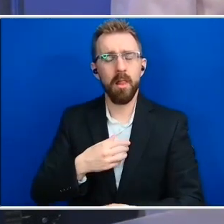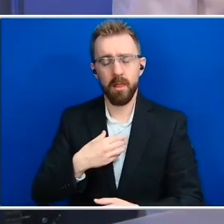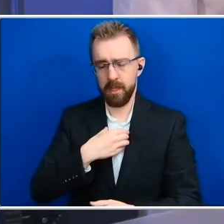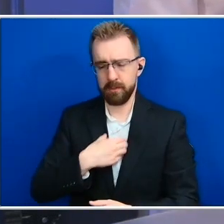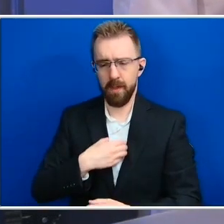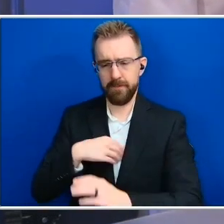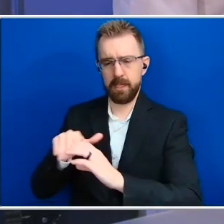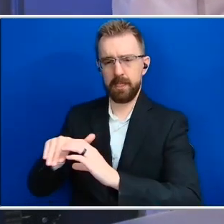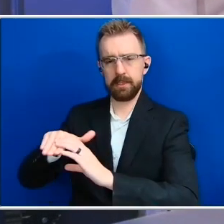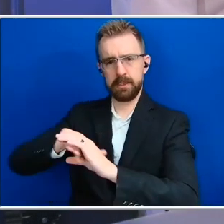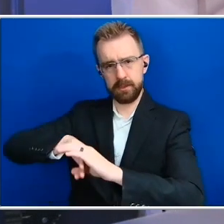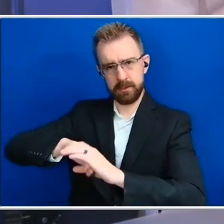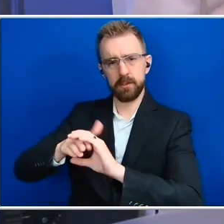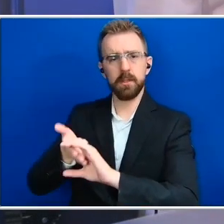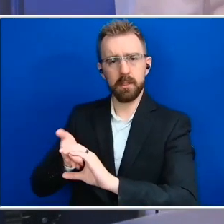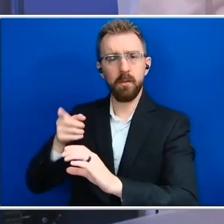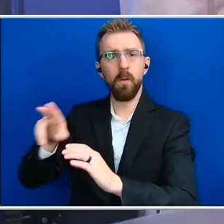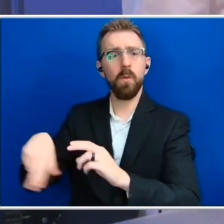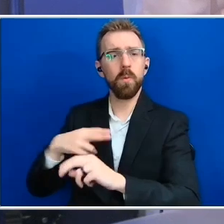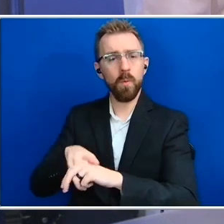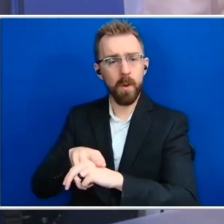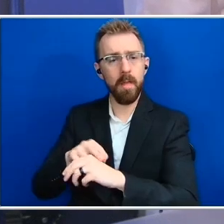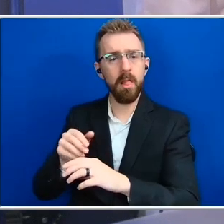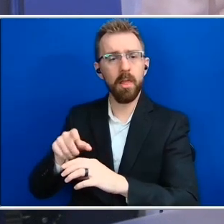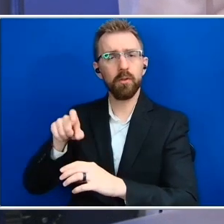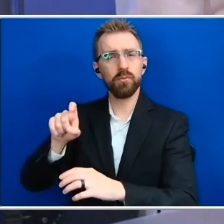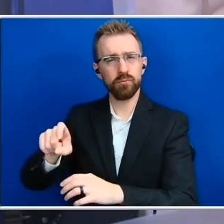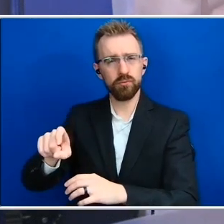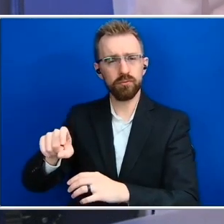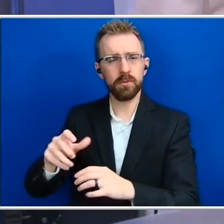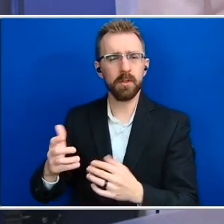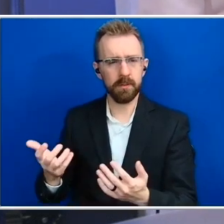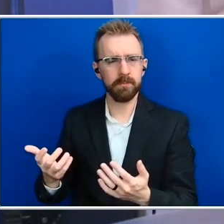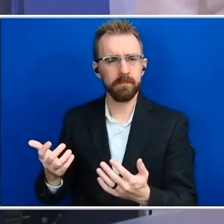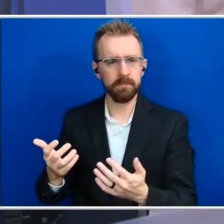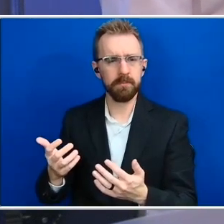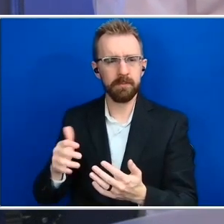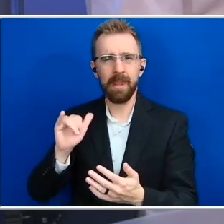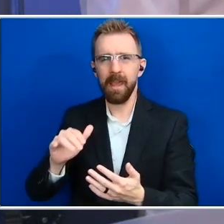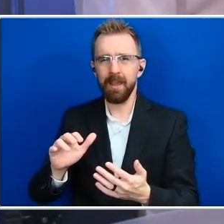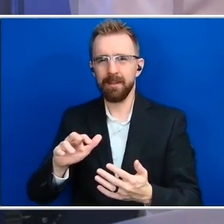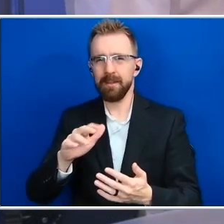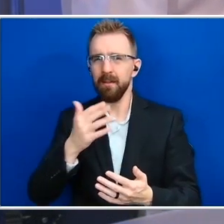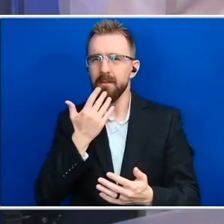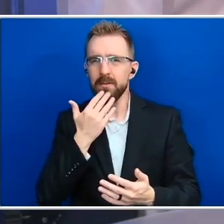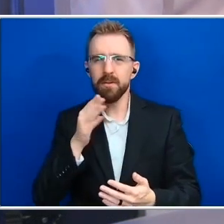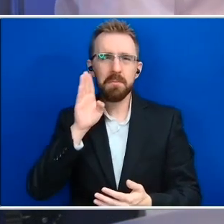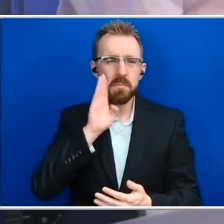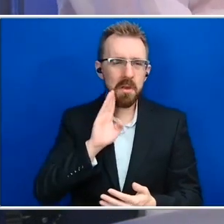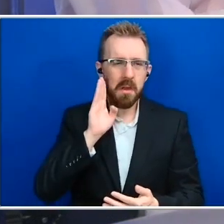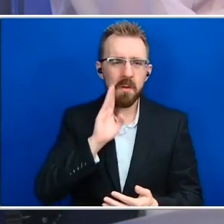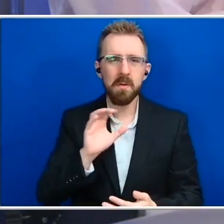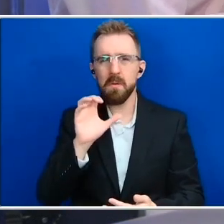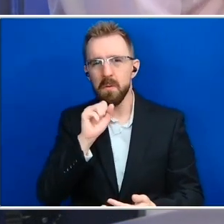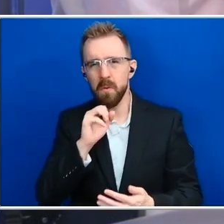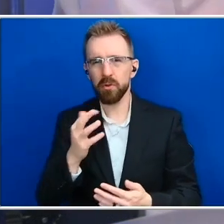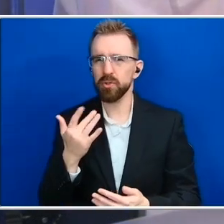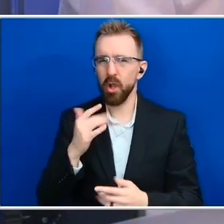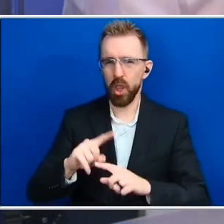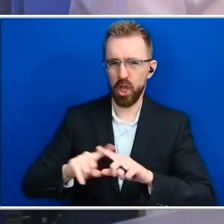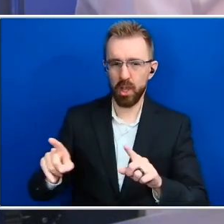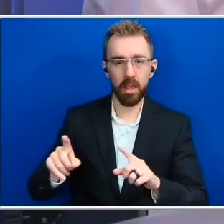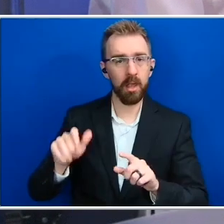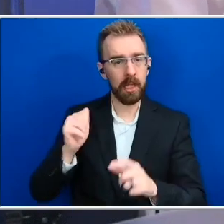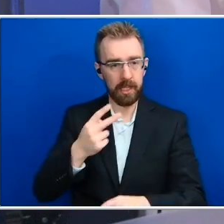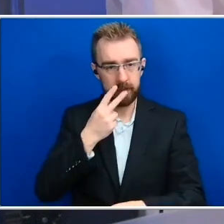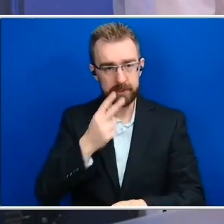the normal esophagus lining should get this brownish discoloration, but as you can see, majority